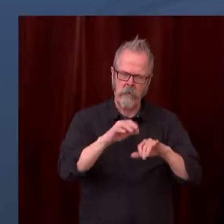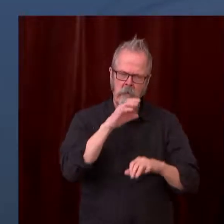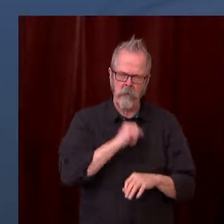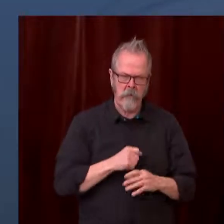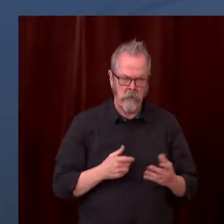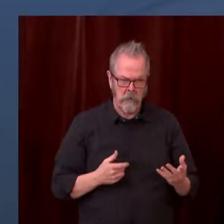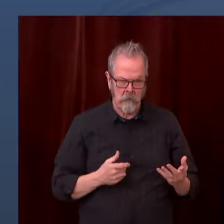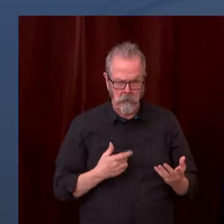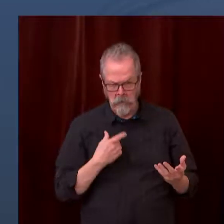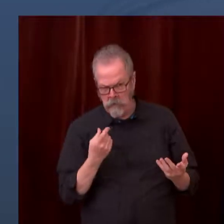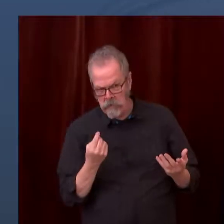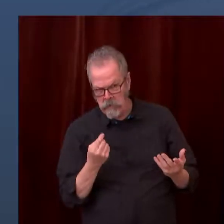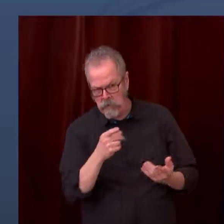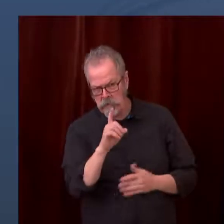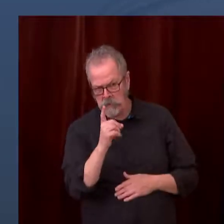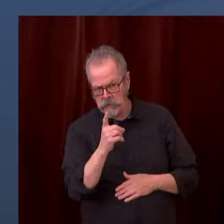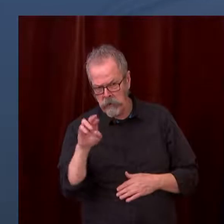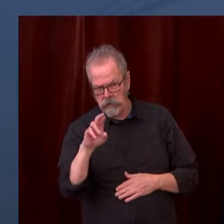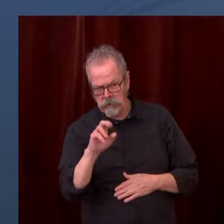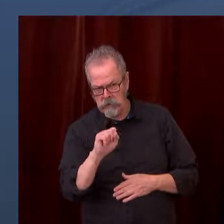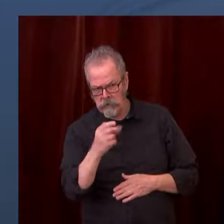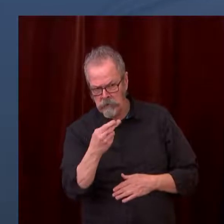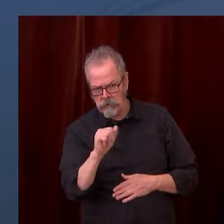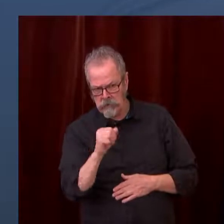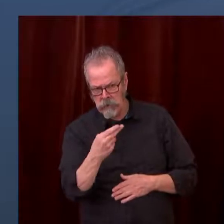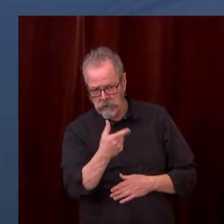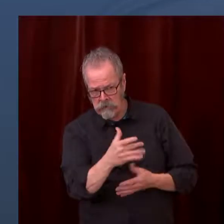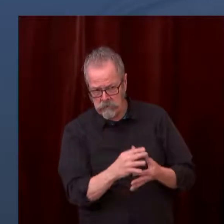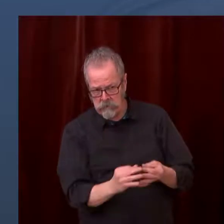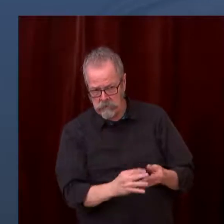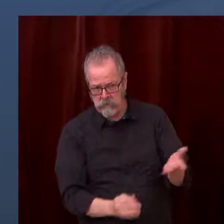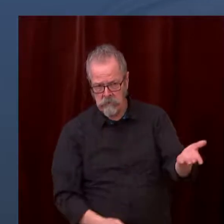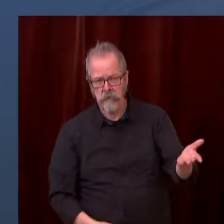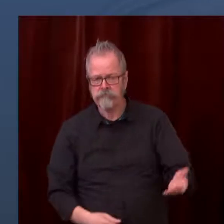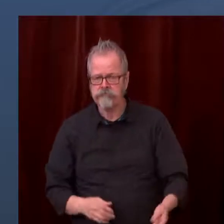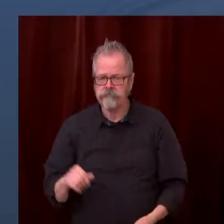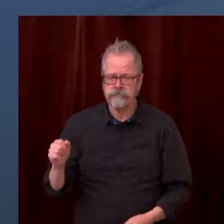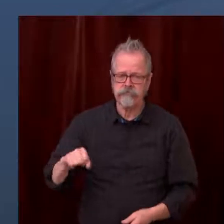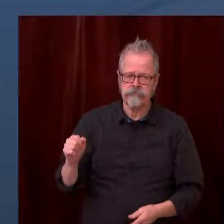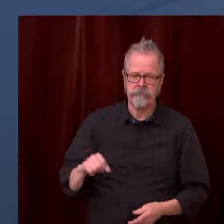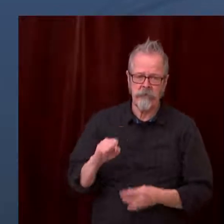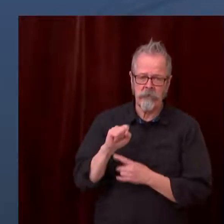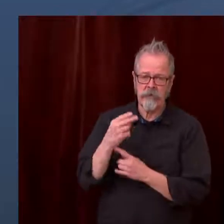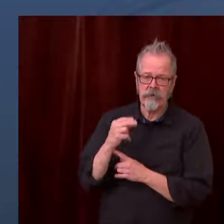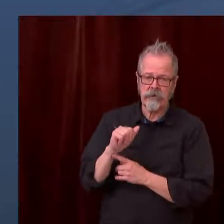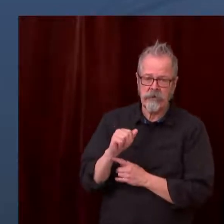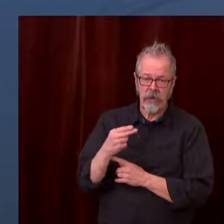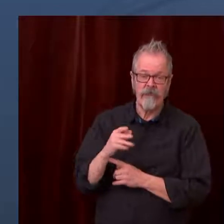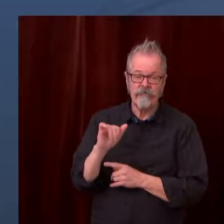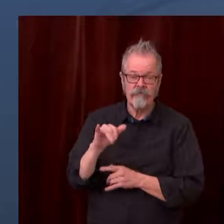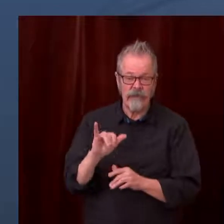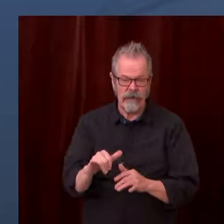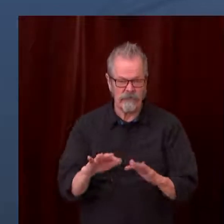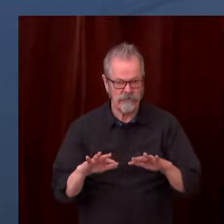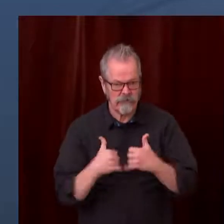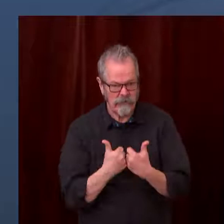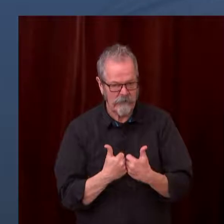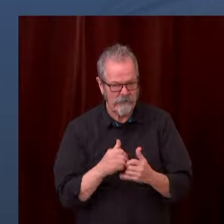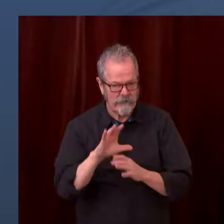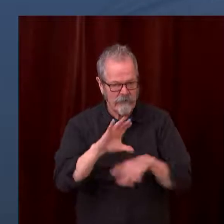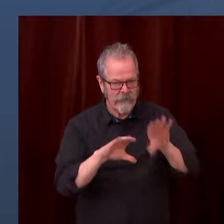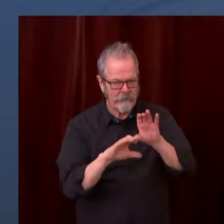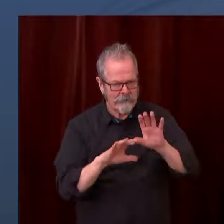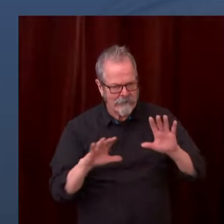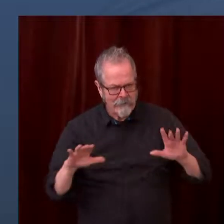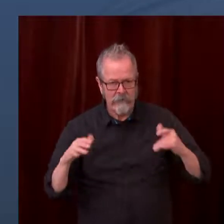in 1B1 and now we have educators that are also in 1B1. And well, one thing that the governor said,